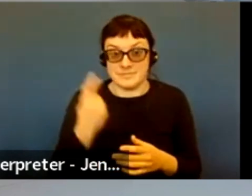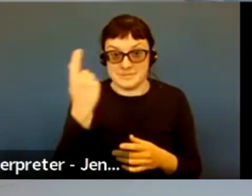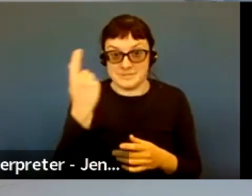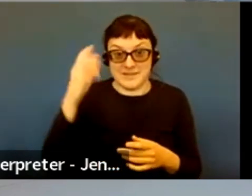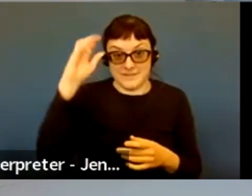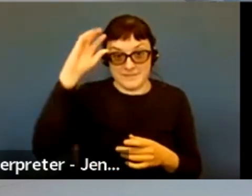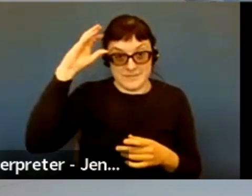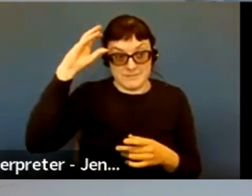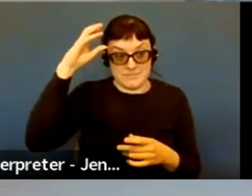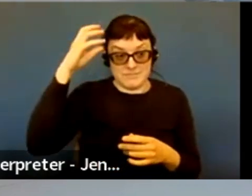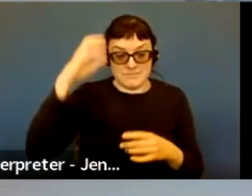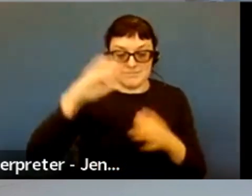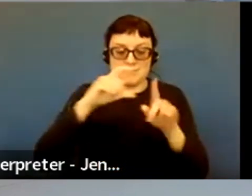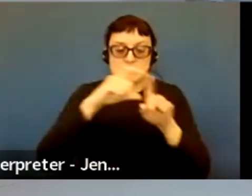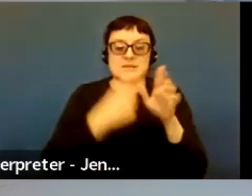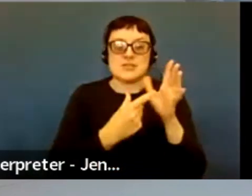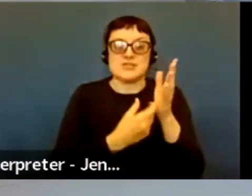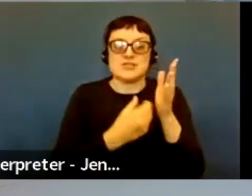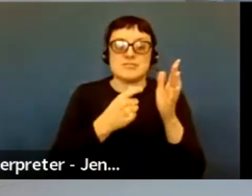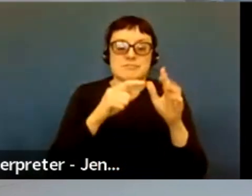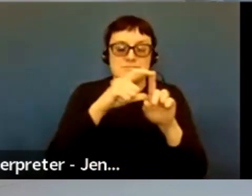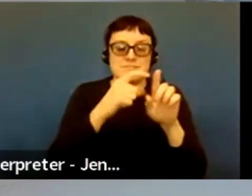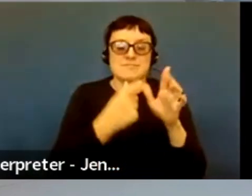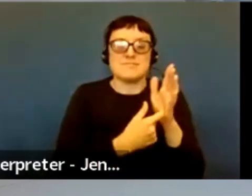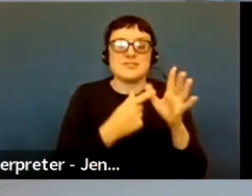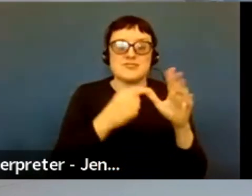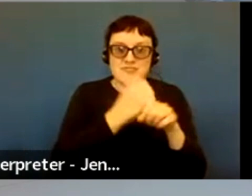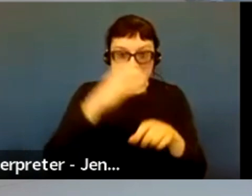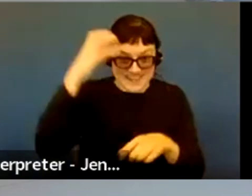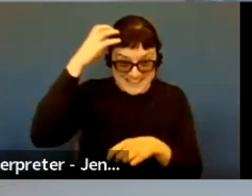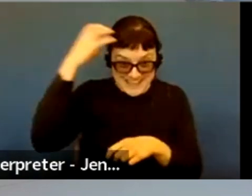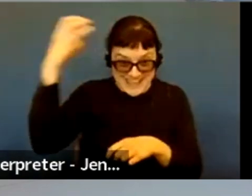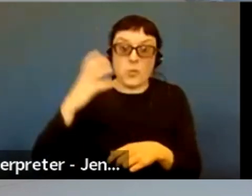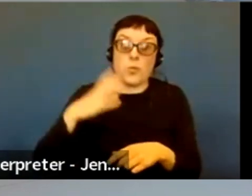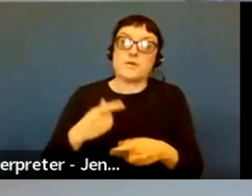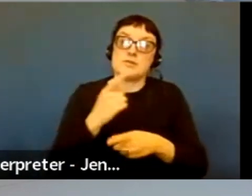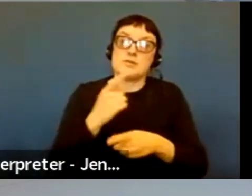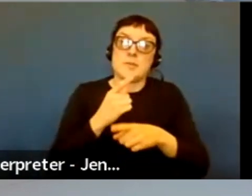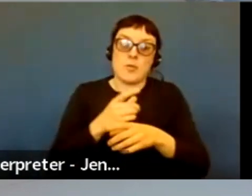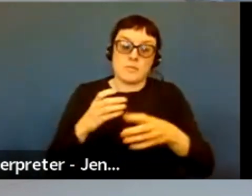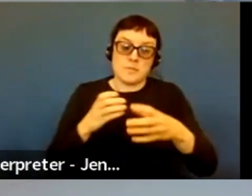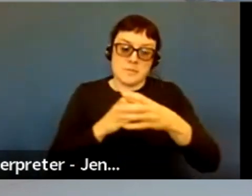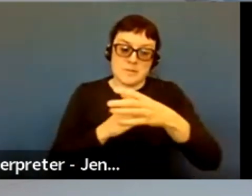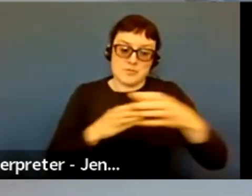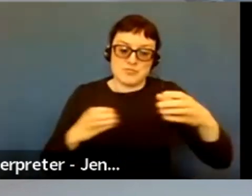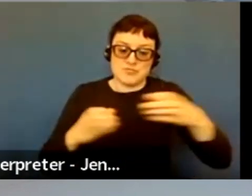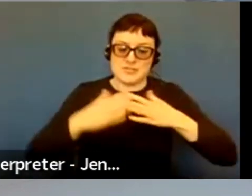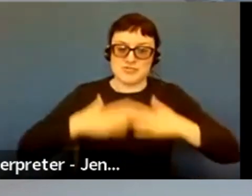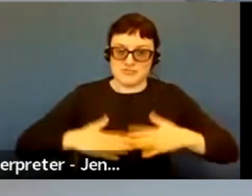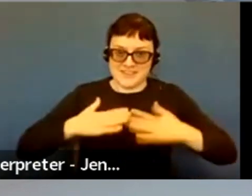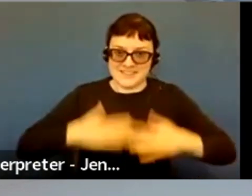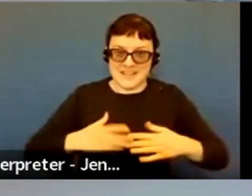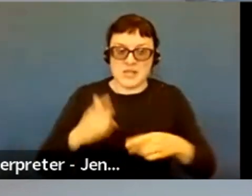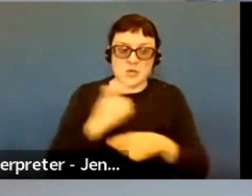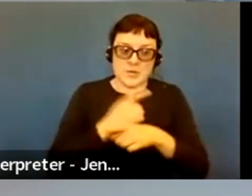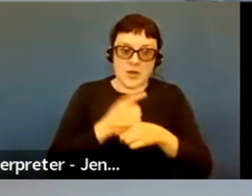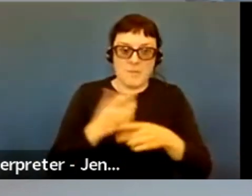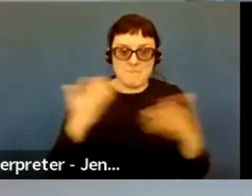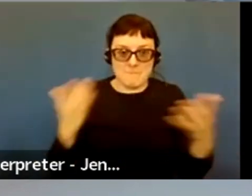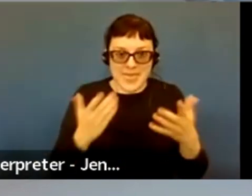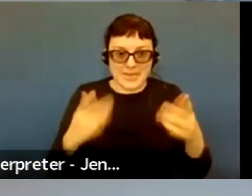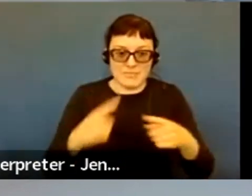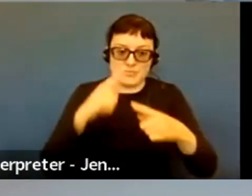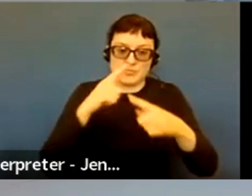drag king, it would be great to discuss cross-dressing and playing cross-gender. I